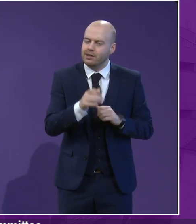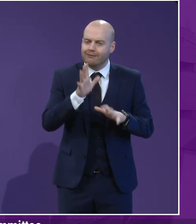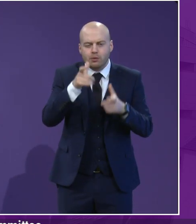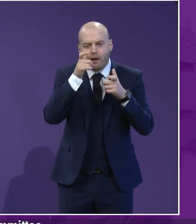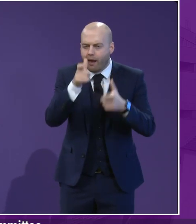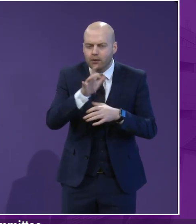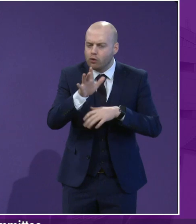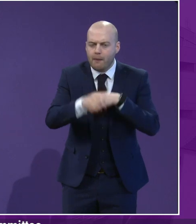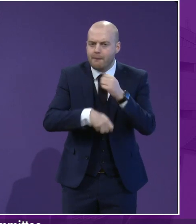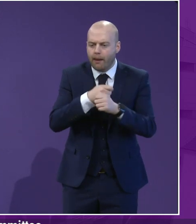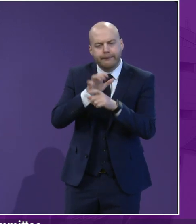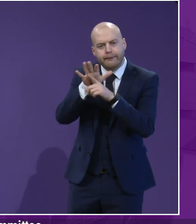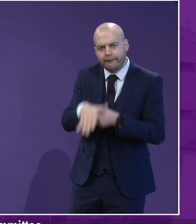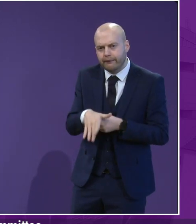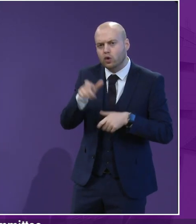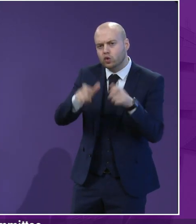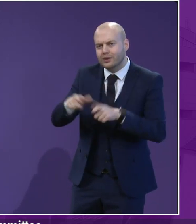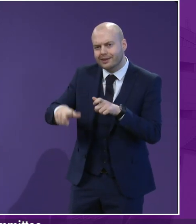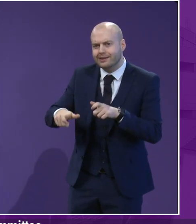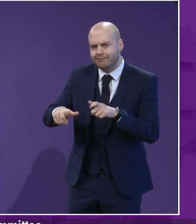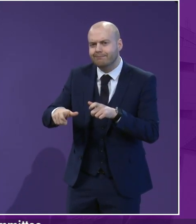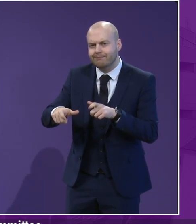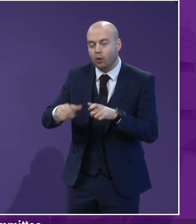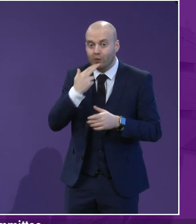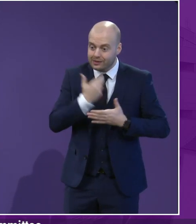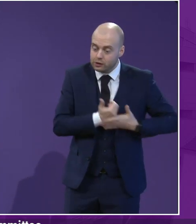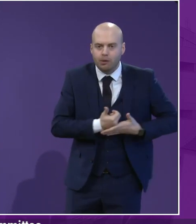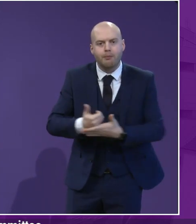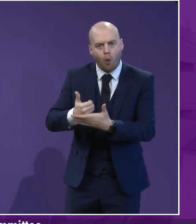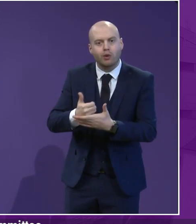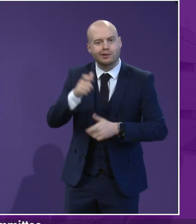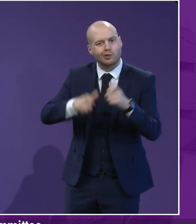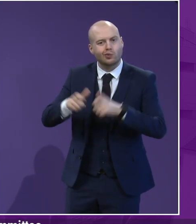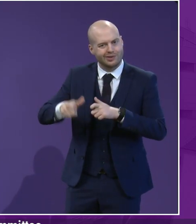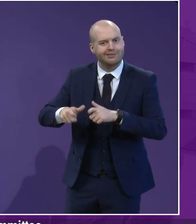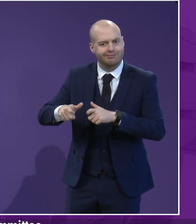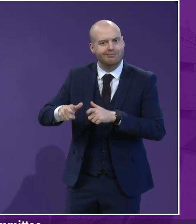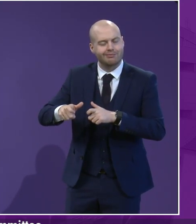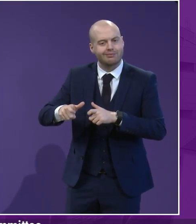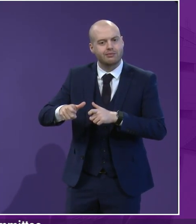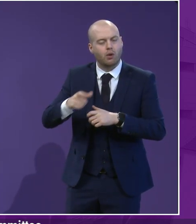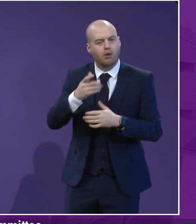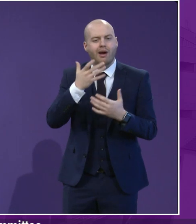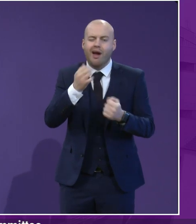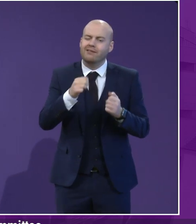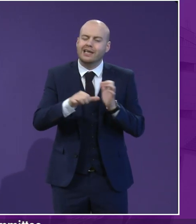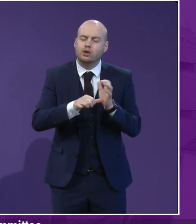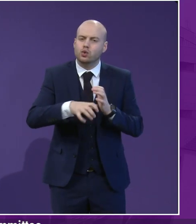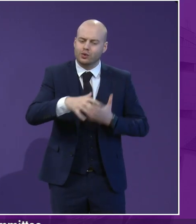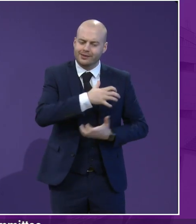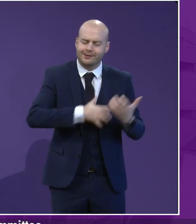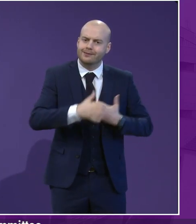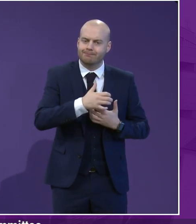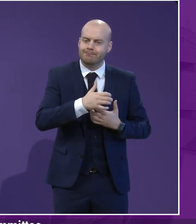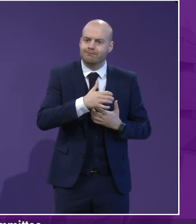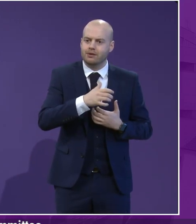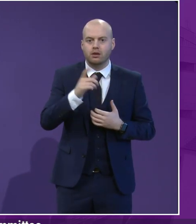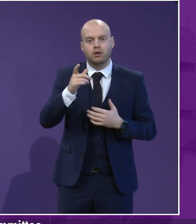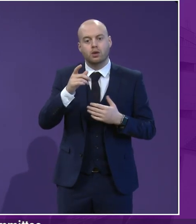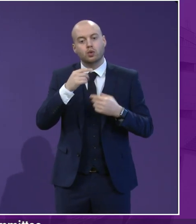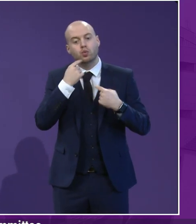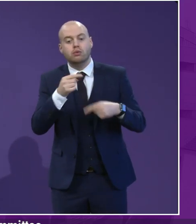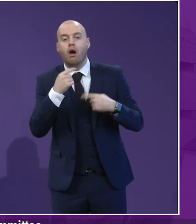leave before exploring the reasons as to why. You know, and according to the Equality Act, policies need to be adjusted. You know,